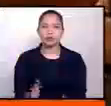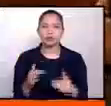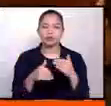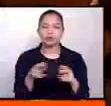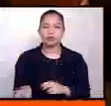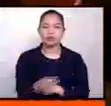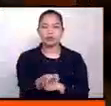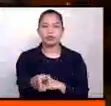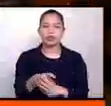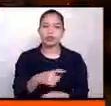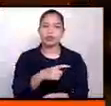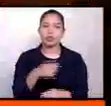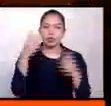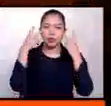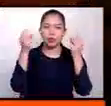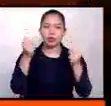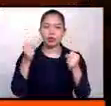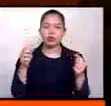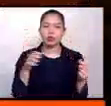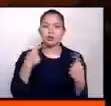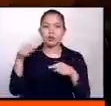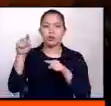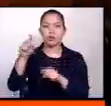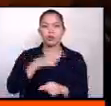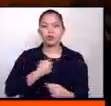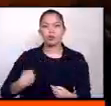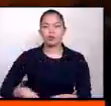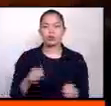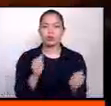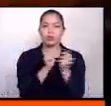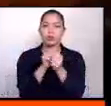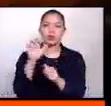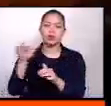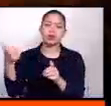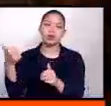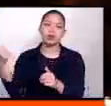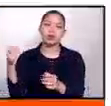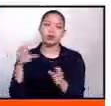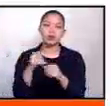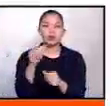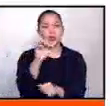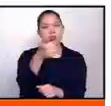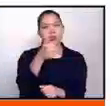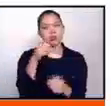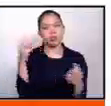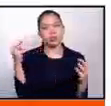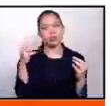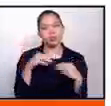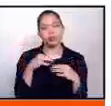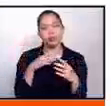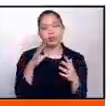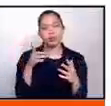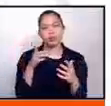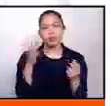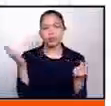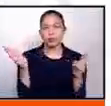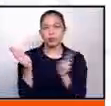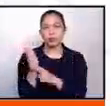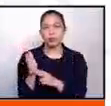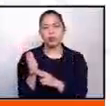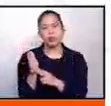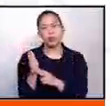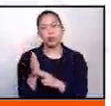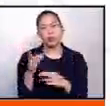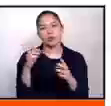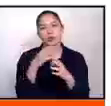Bumabiyahe na ngayon ang Pangulo papuntang China kasama ang ilang miyembro ng gabinete. Mahigit 10 kasunduan sa China ang nakatakdang pirmahan ng Pangulo